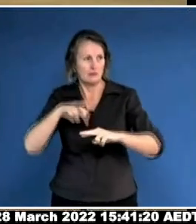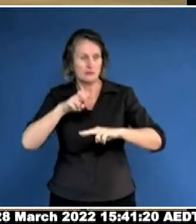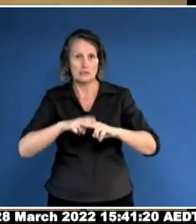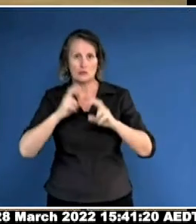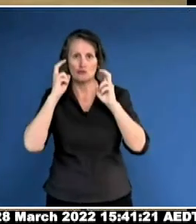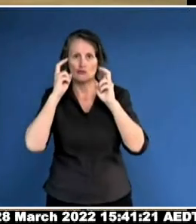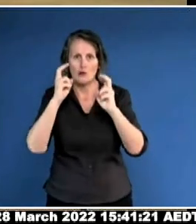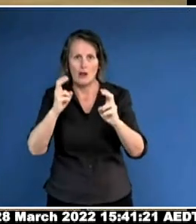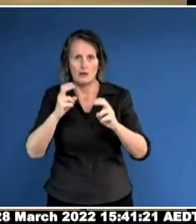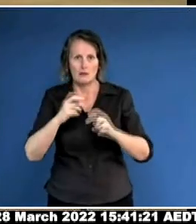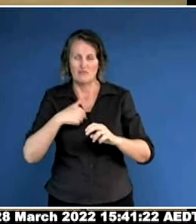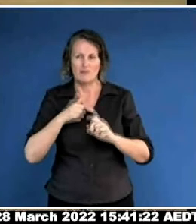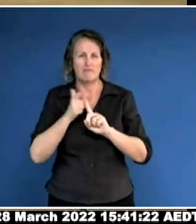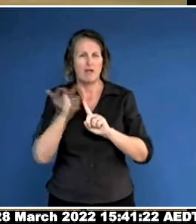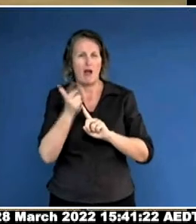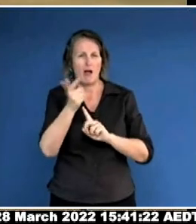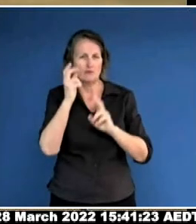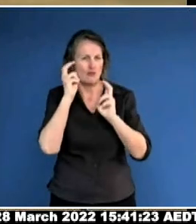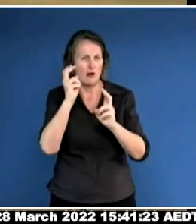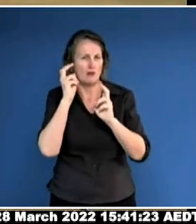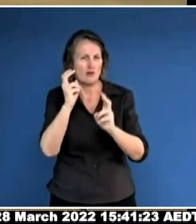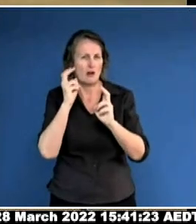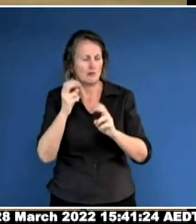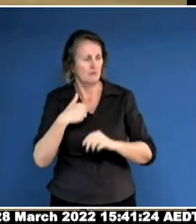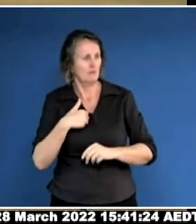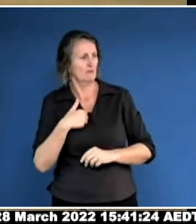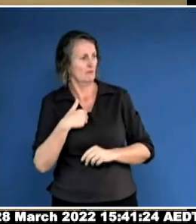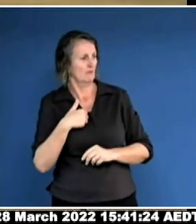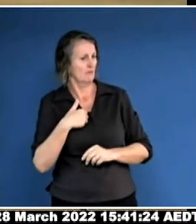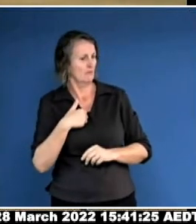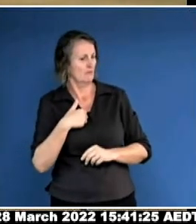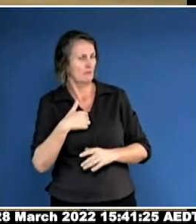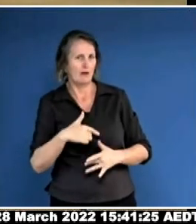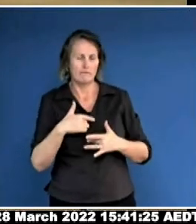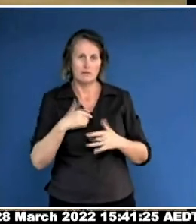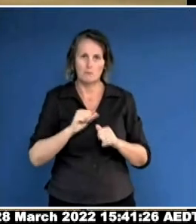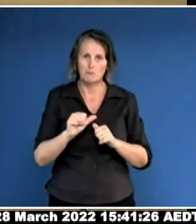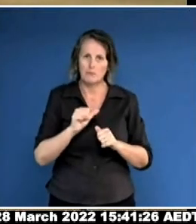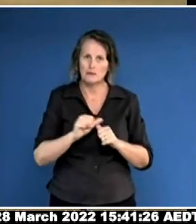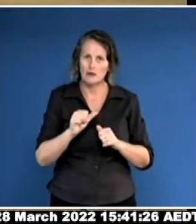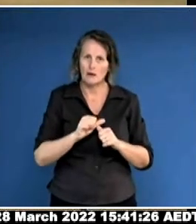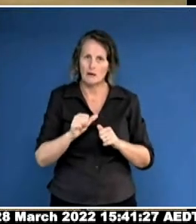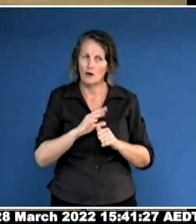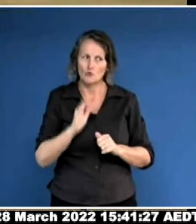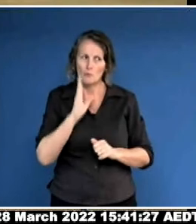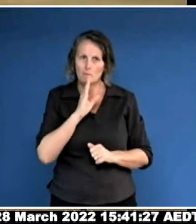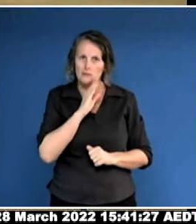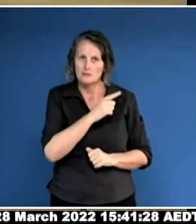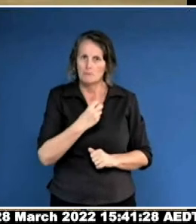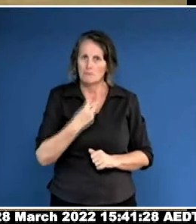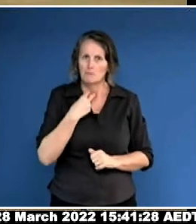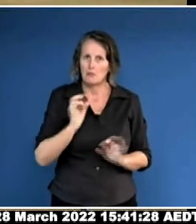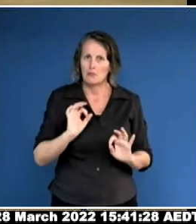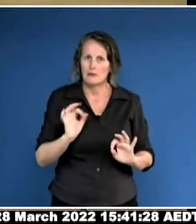for a couple of days and thinking, that was actually quite easy. I don't miss him at all. But when I was trapped in the relationship,